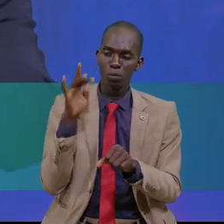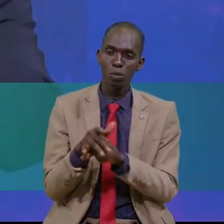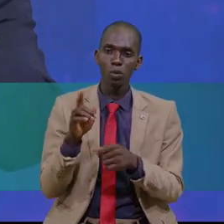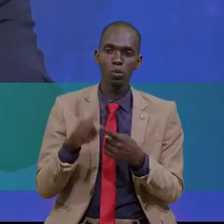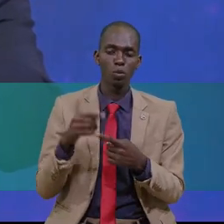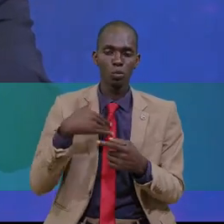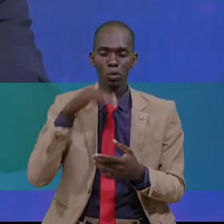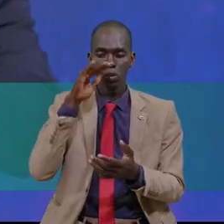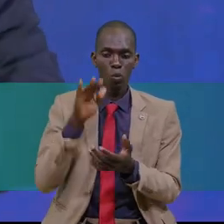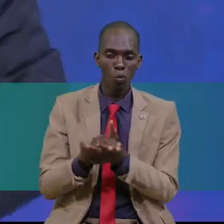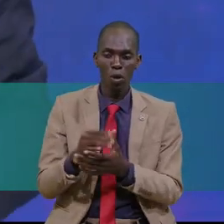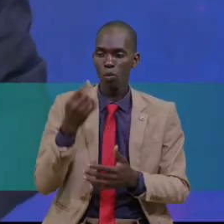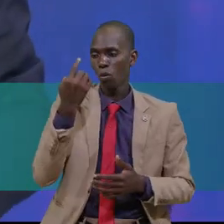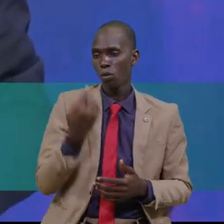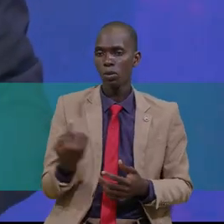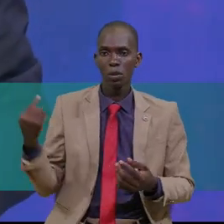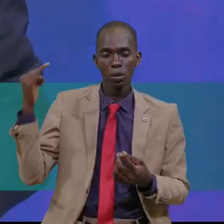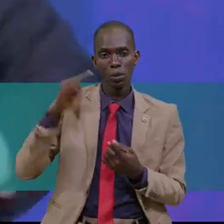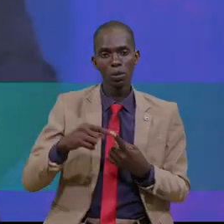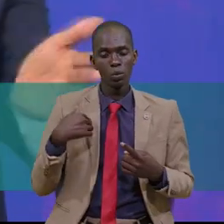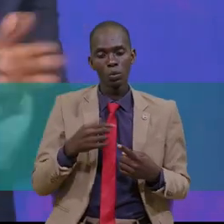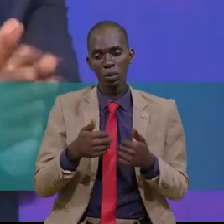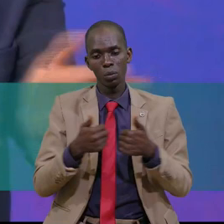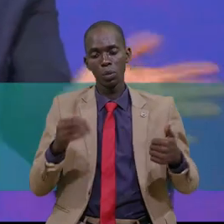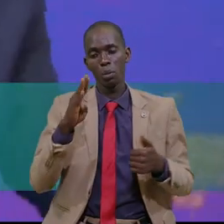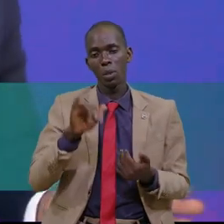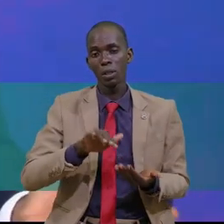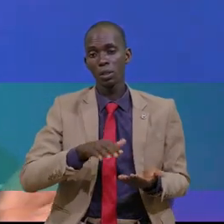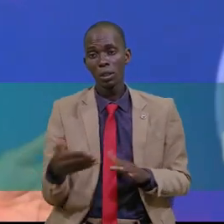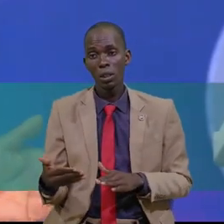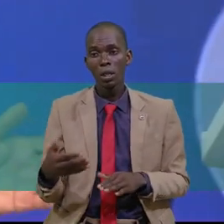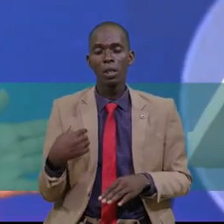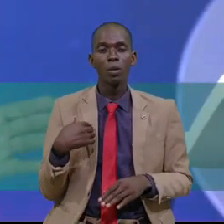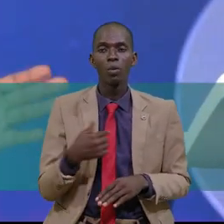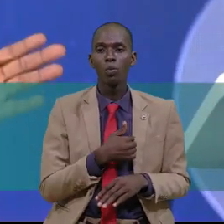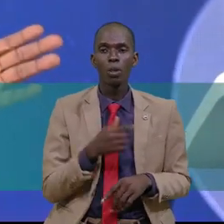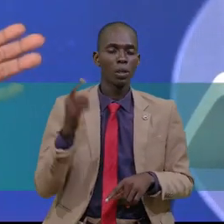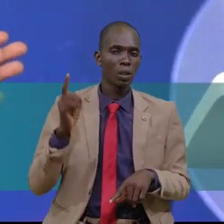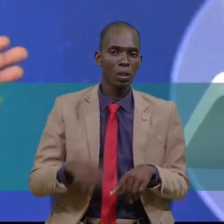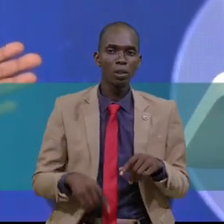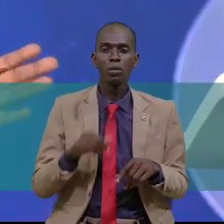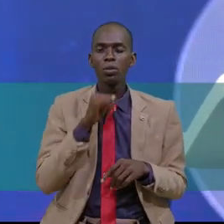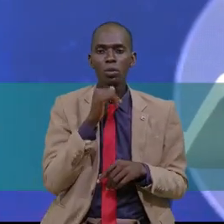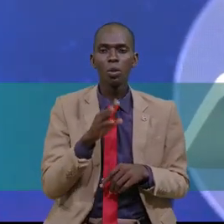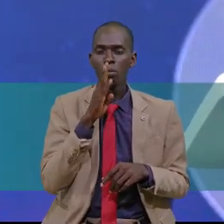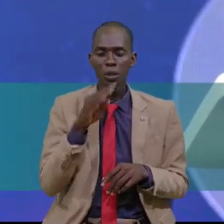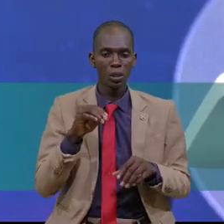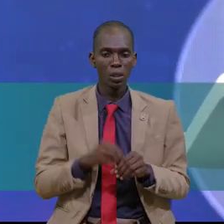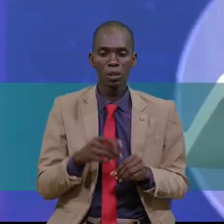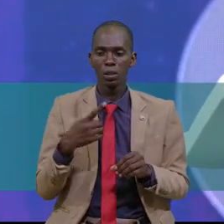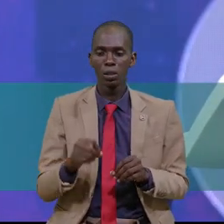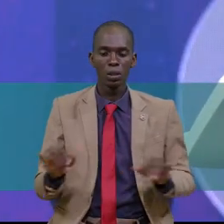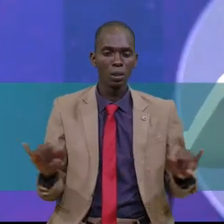only until death do us part, and we cannot be in the same physical place every time.